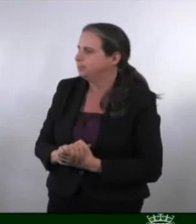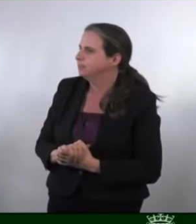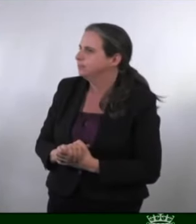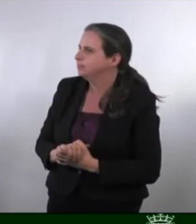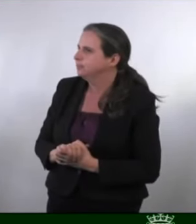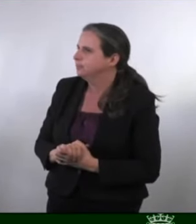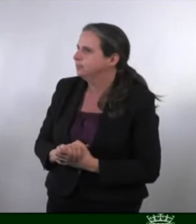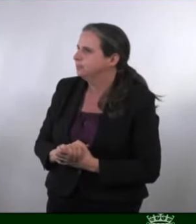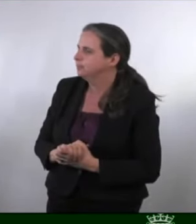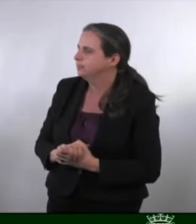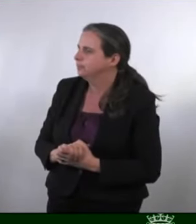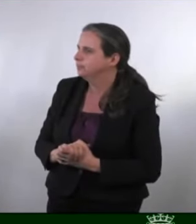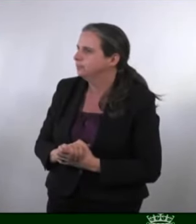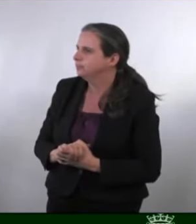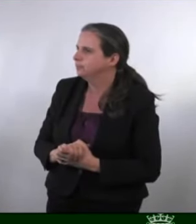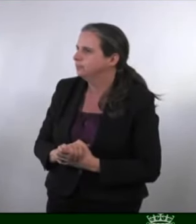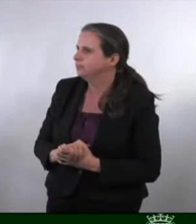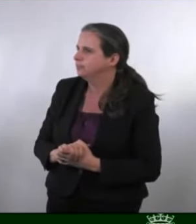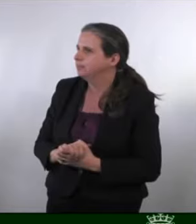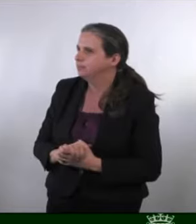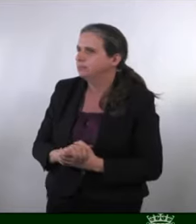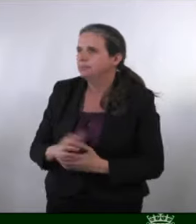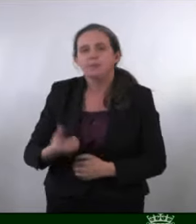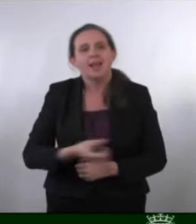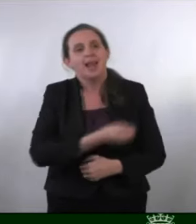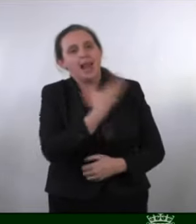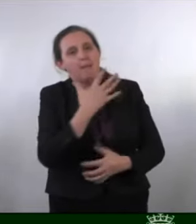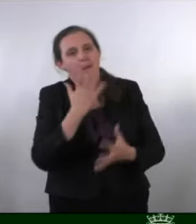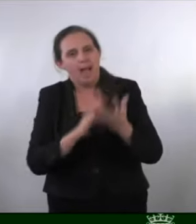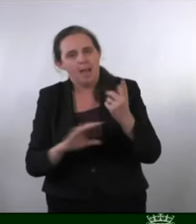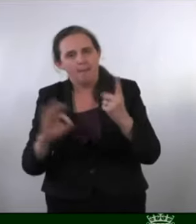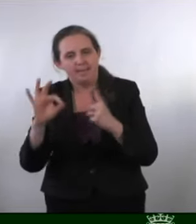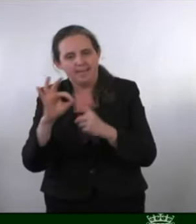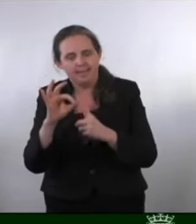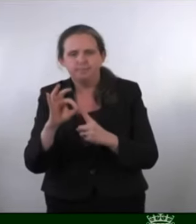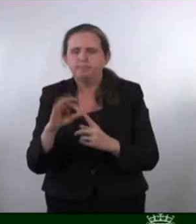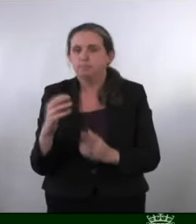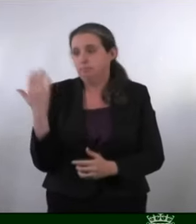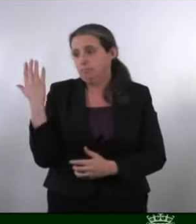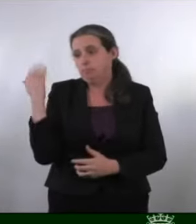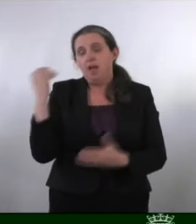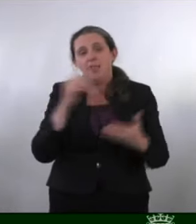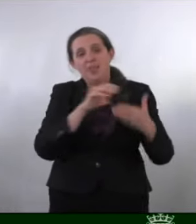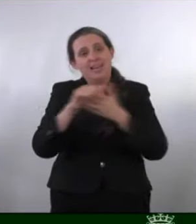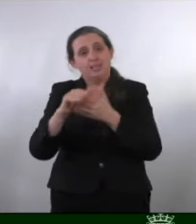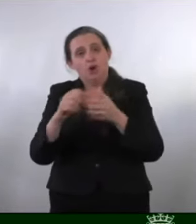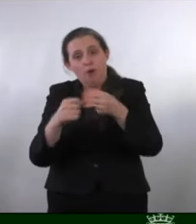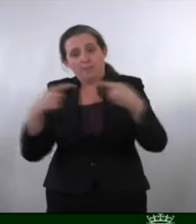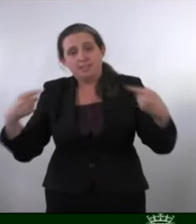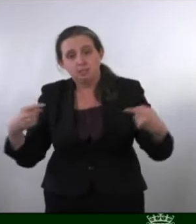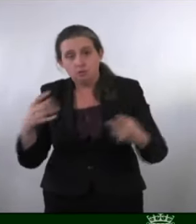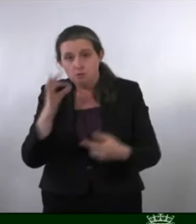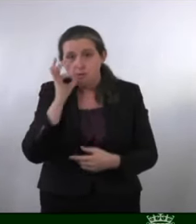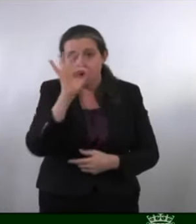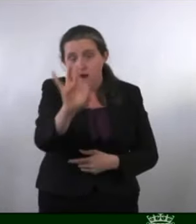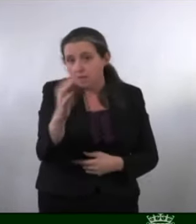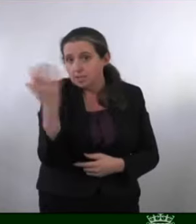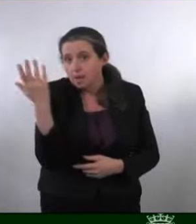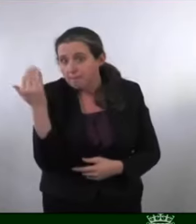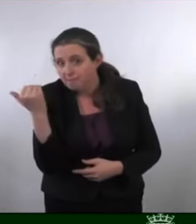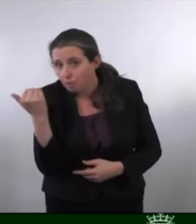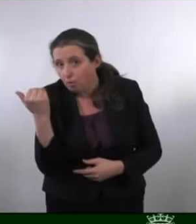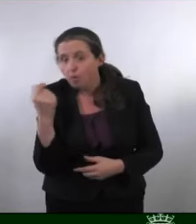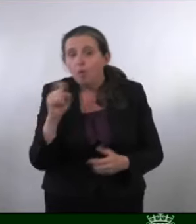Opposition about the extent to which local areas would be consulted on which tier they would be returned to, and the Secretary of State was